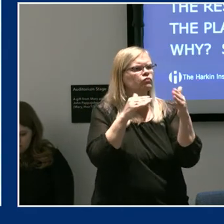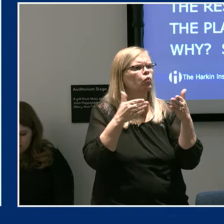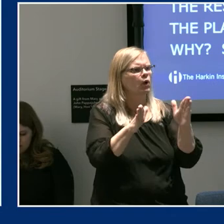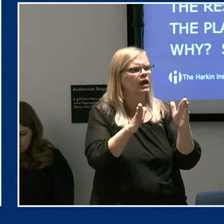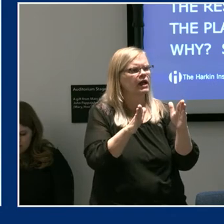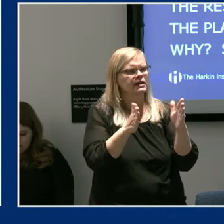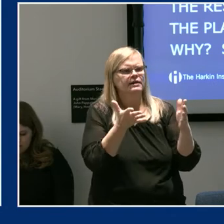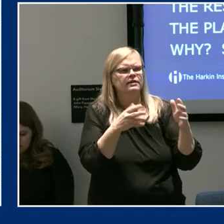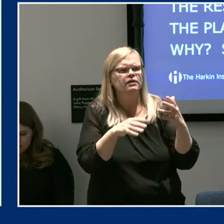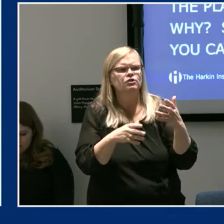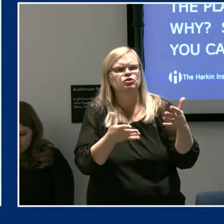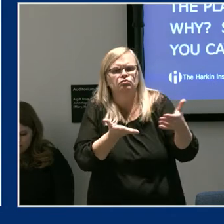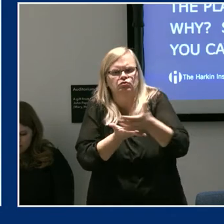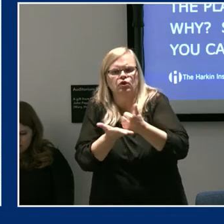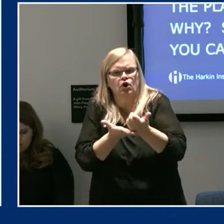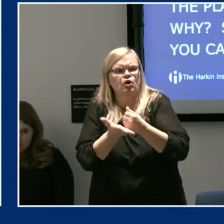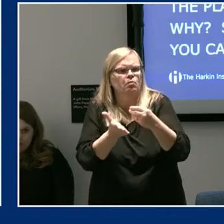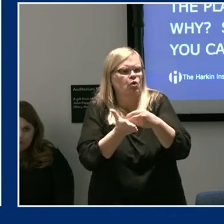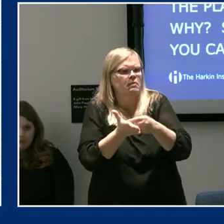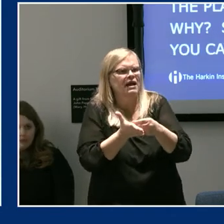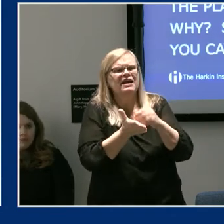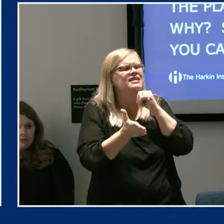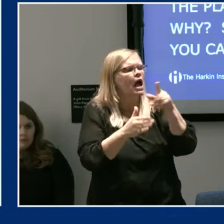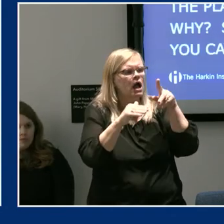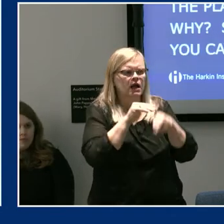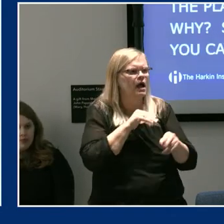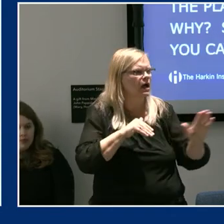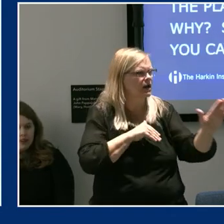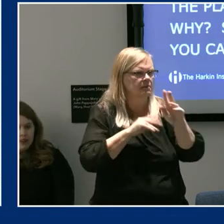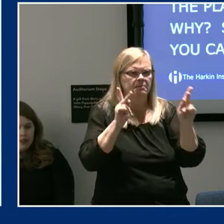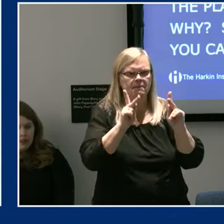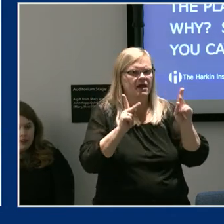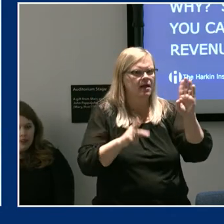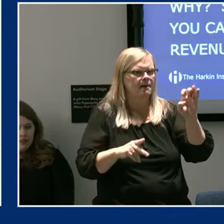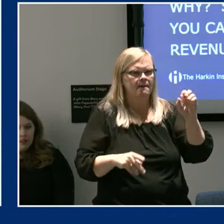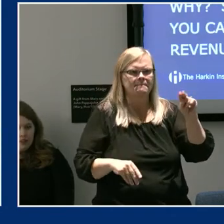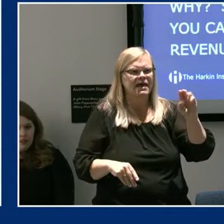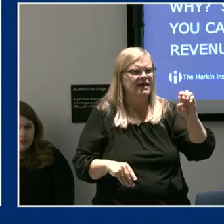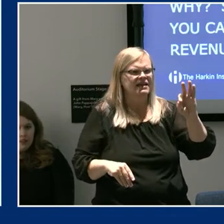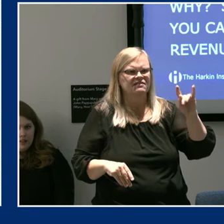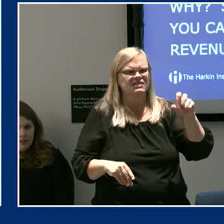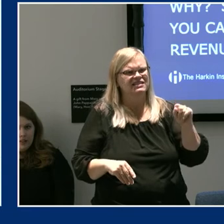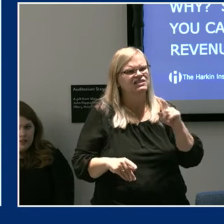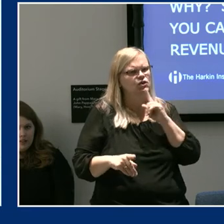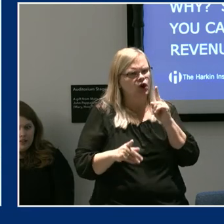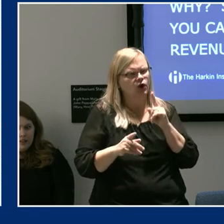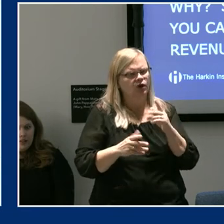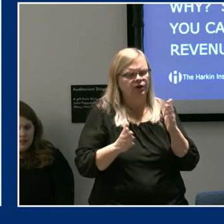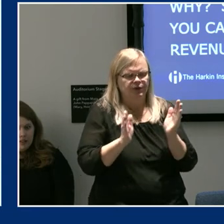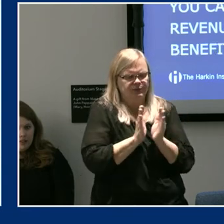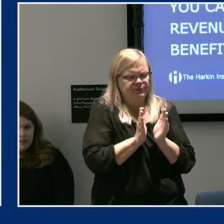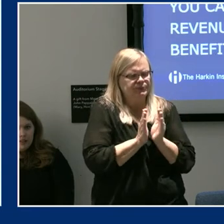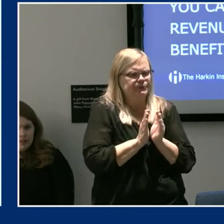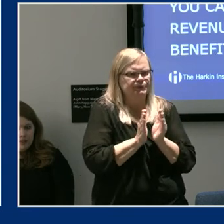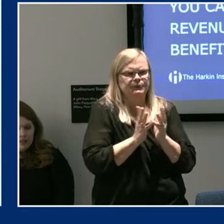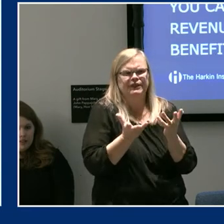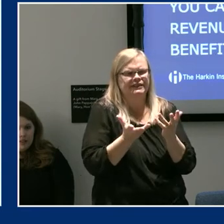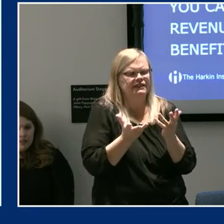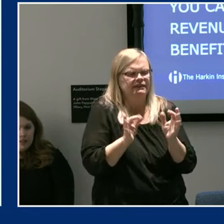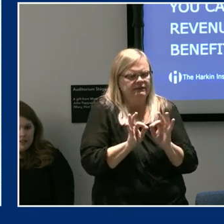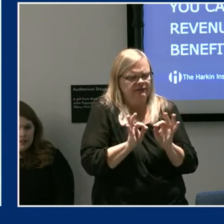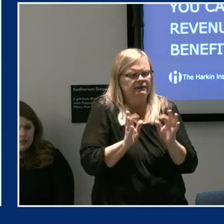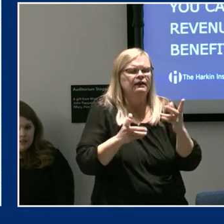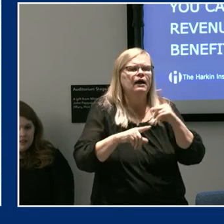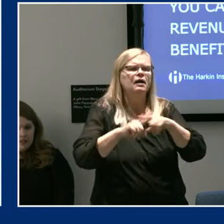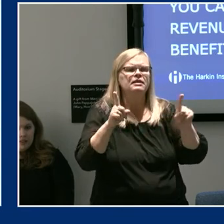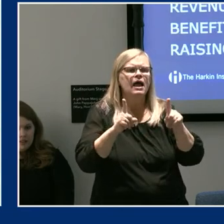more revenue into the program, not by cutting benefits. They're pretty meager as it is. Not by raising the retirement age, which is a cut